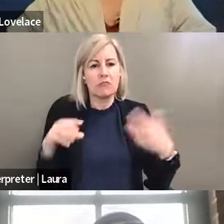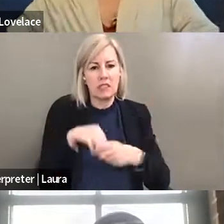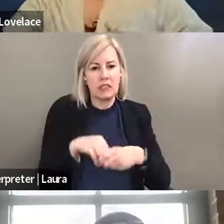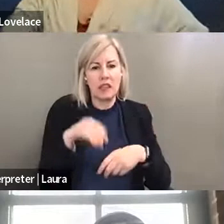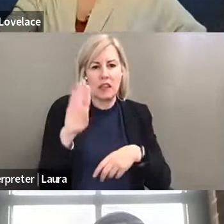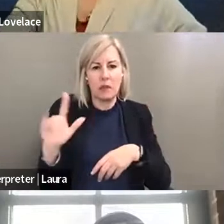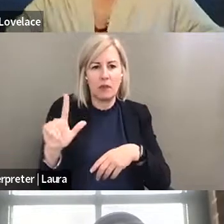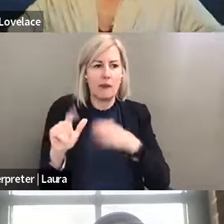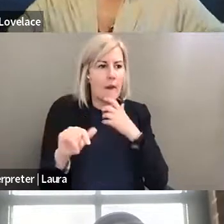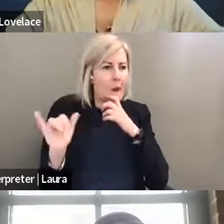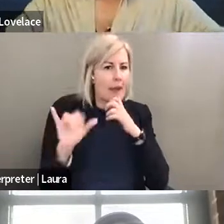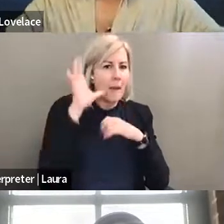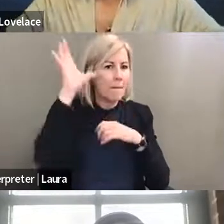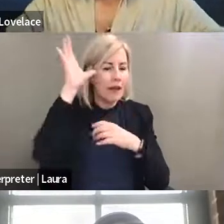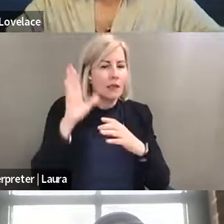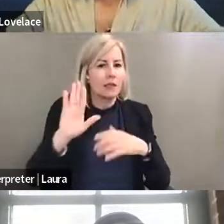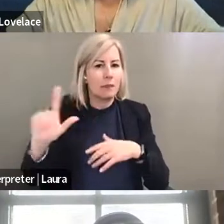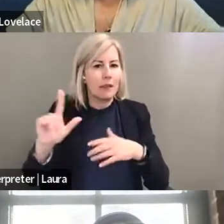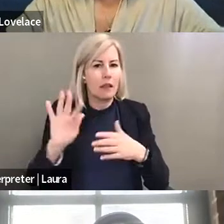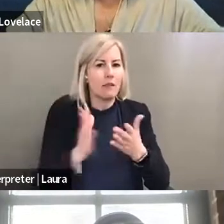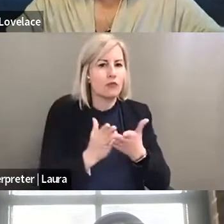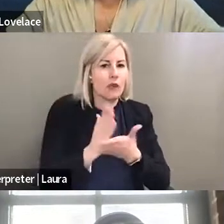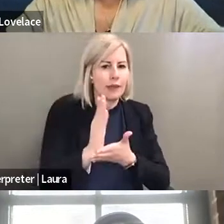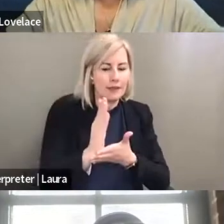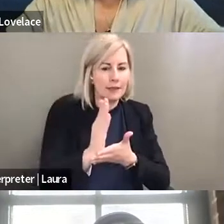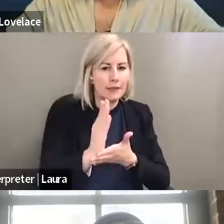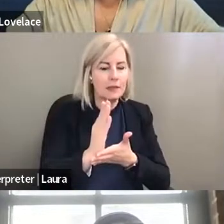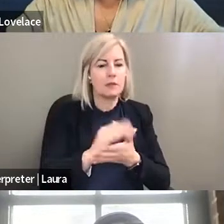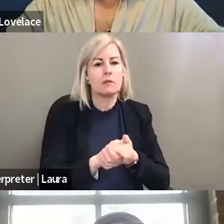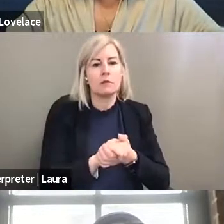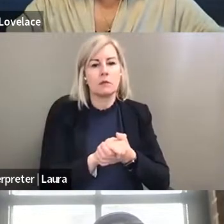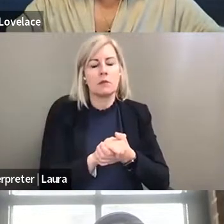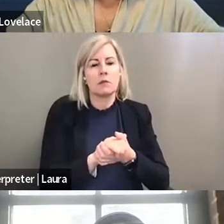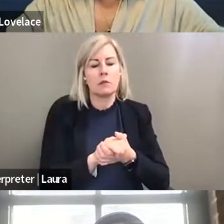bill, like a parent's bill of rights, that's mostly